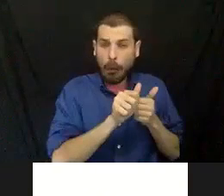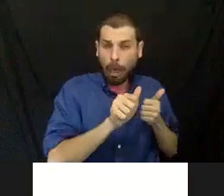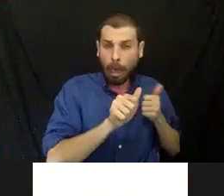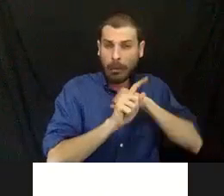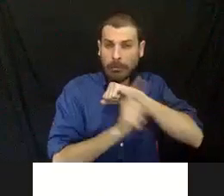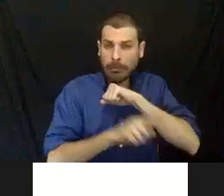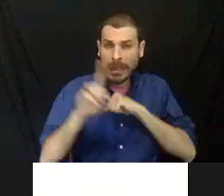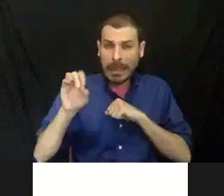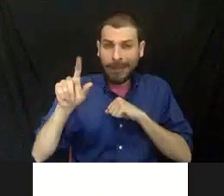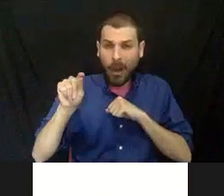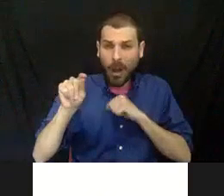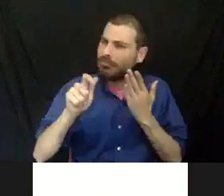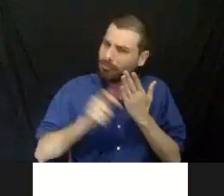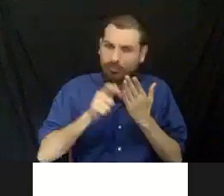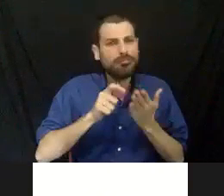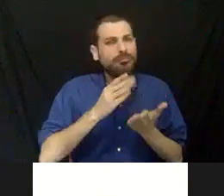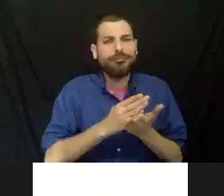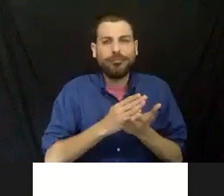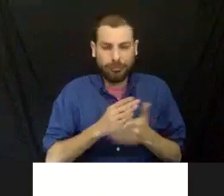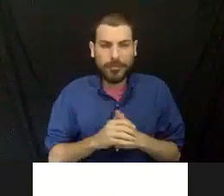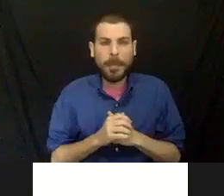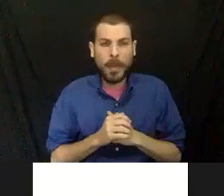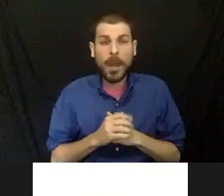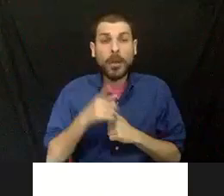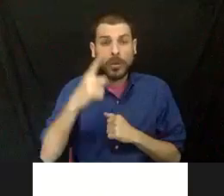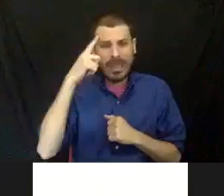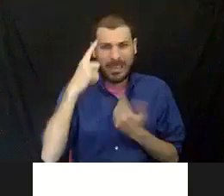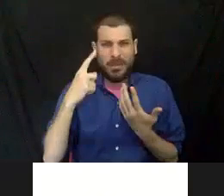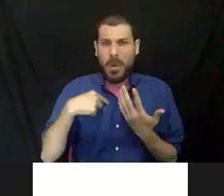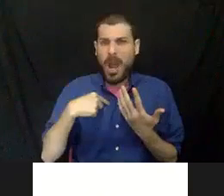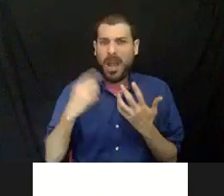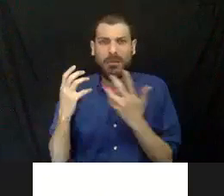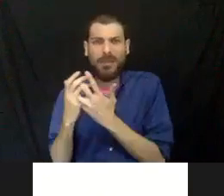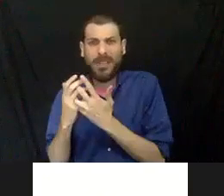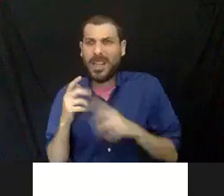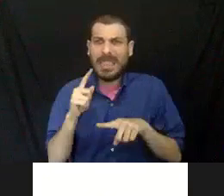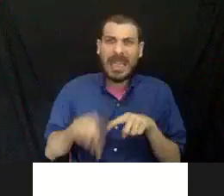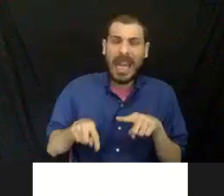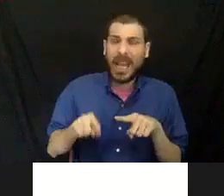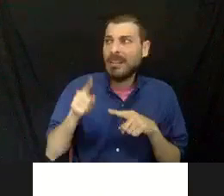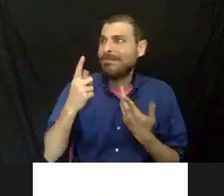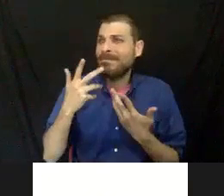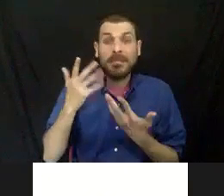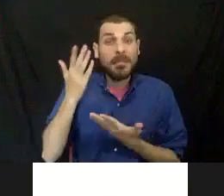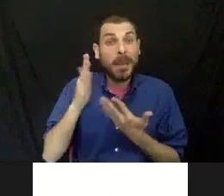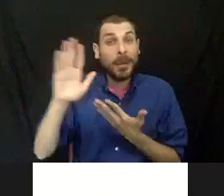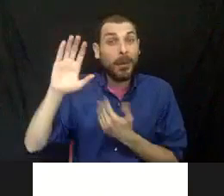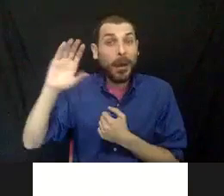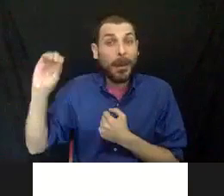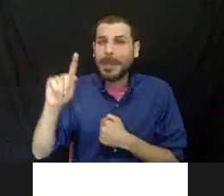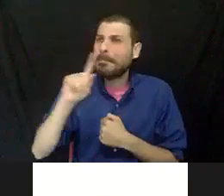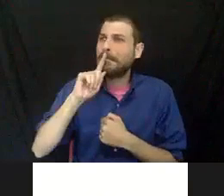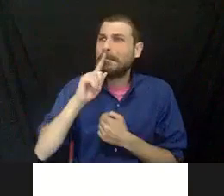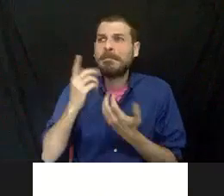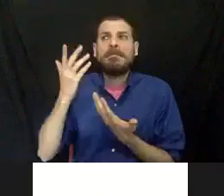you qualify for that, or your servicer is not being helpful with that, you can call